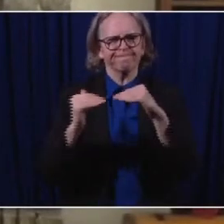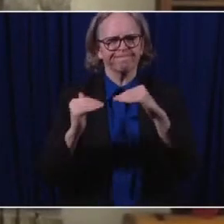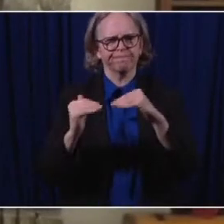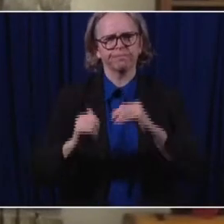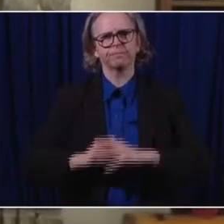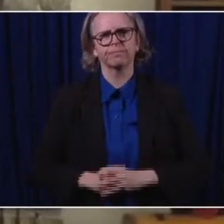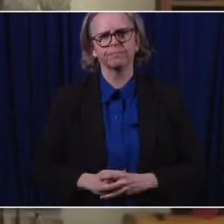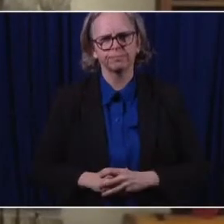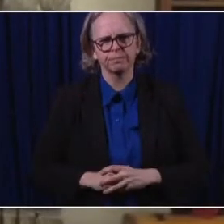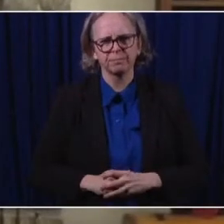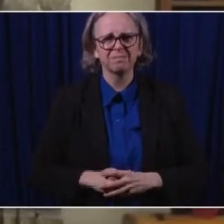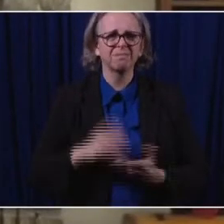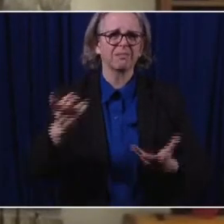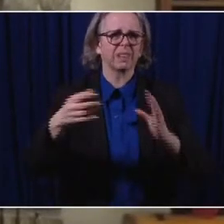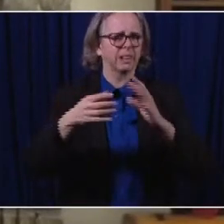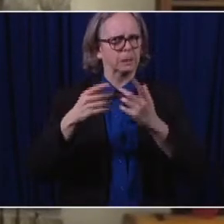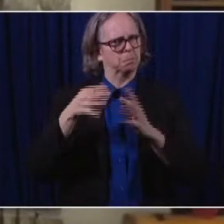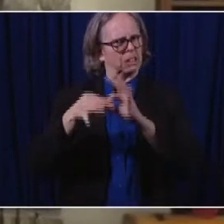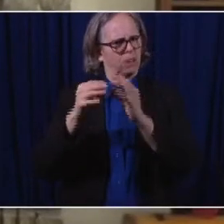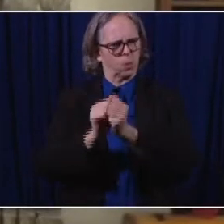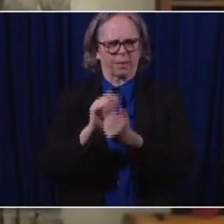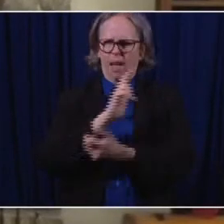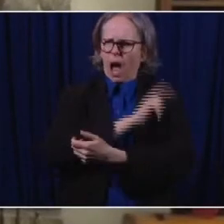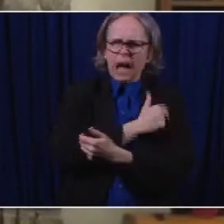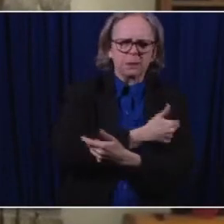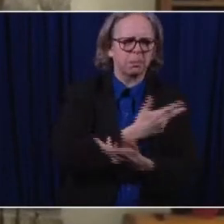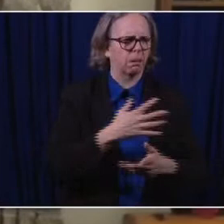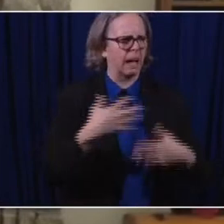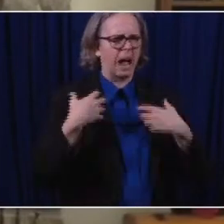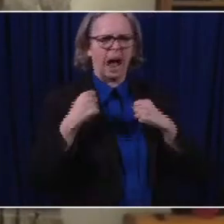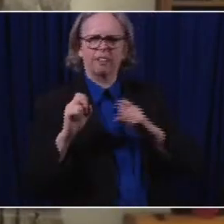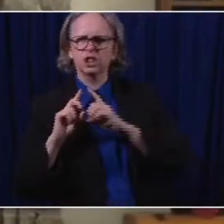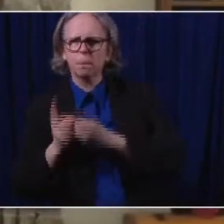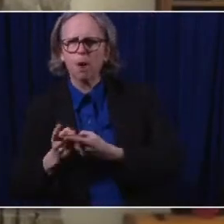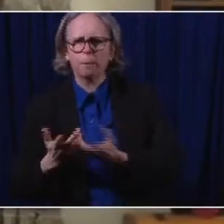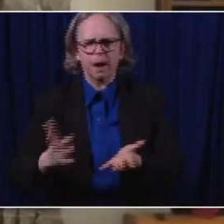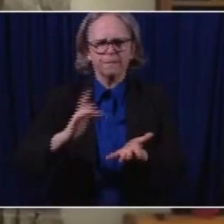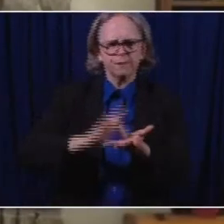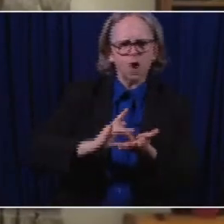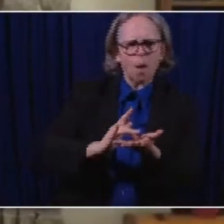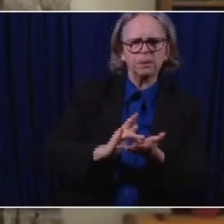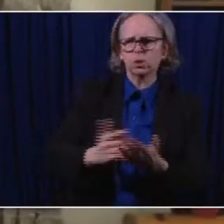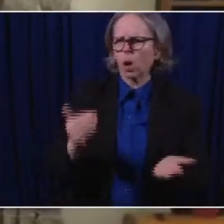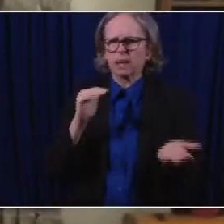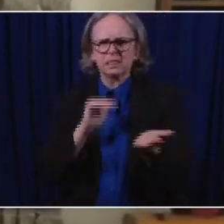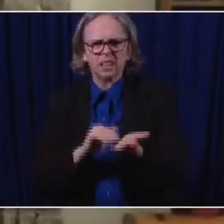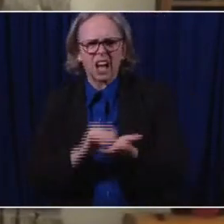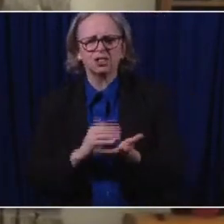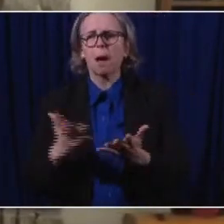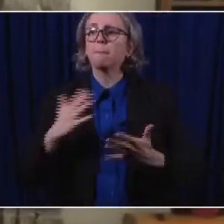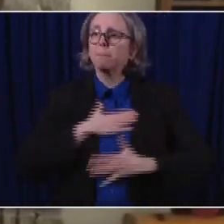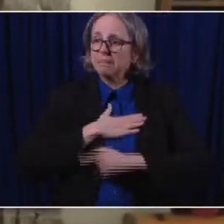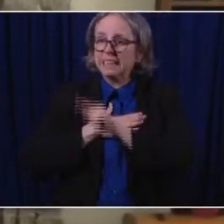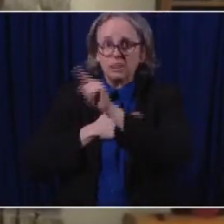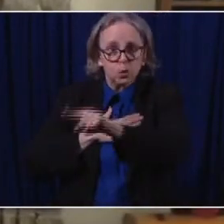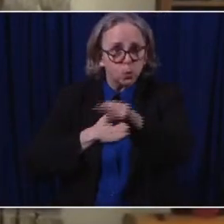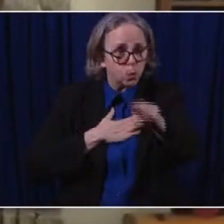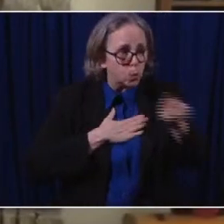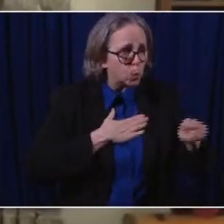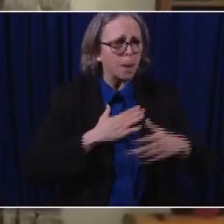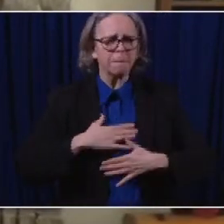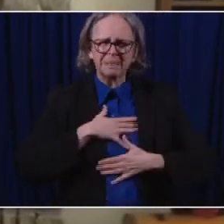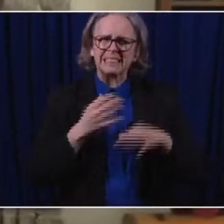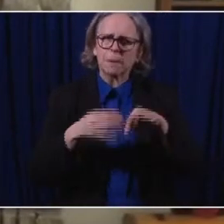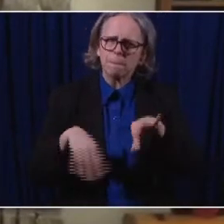hospitals, we ask the health departments, we ask the pharmacies, anybody who's putting shots in arms, just to make sure that that data